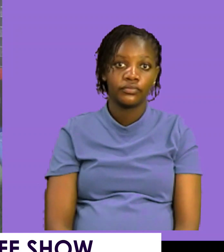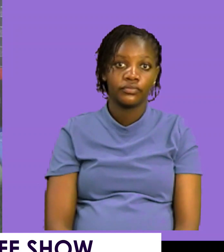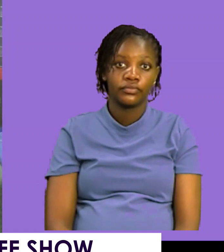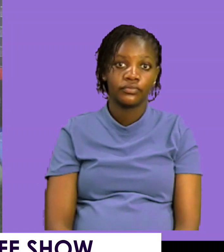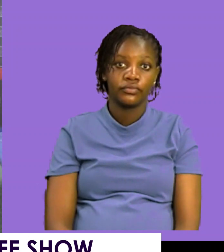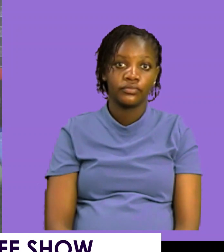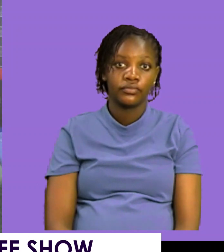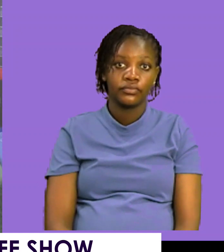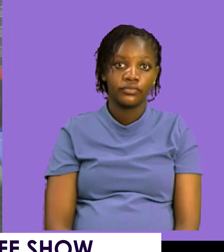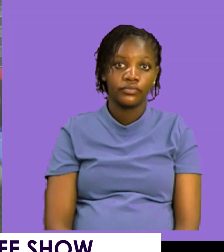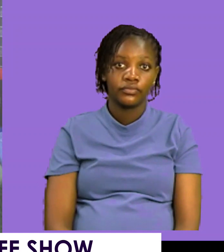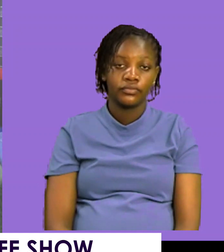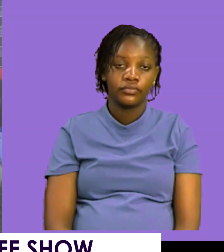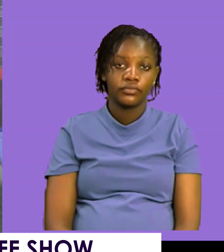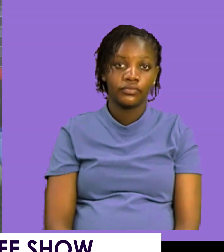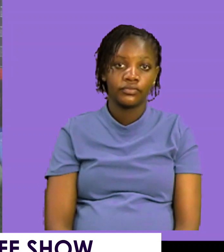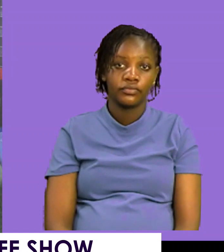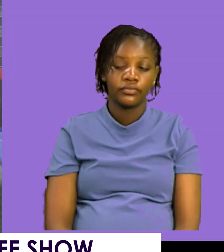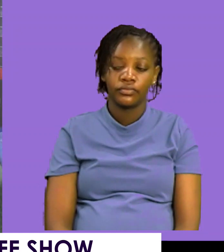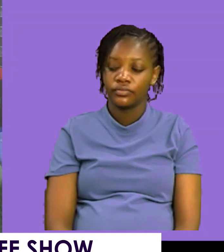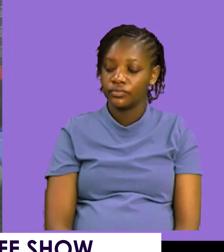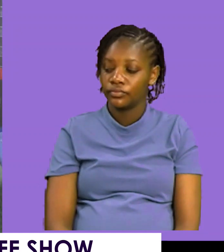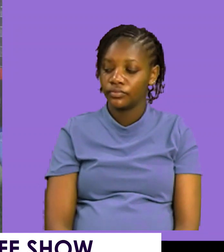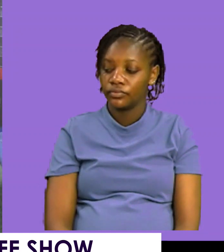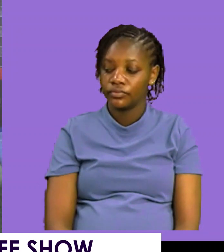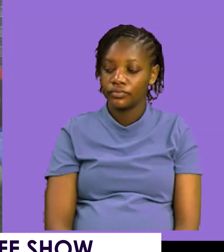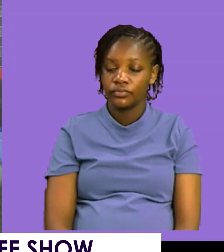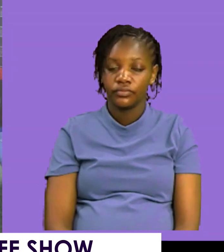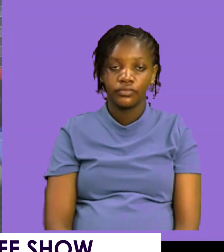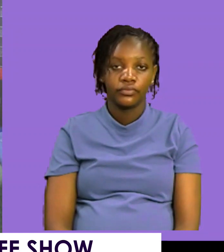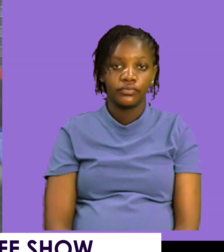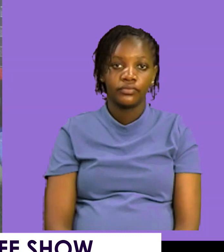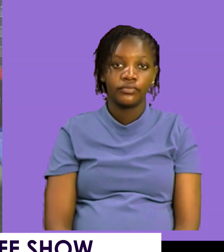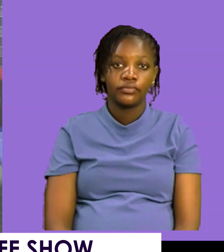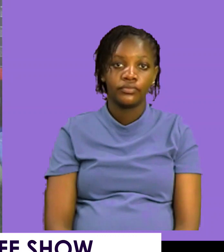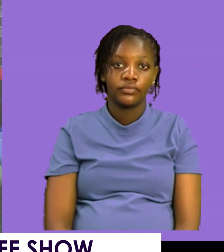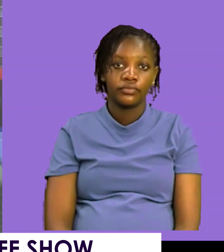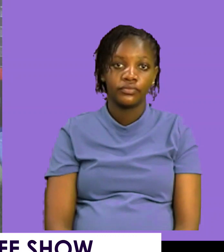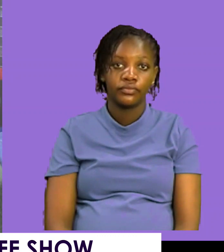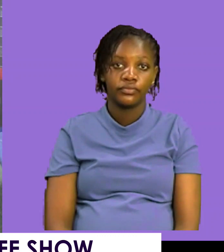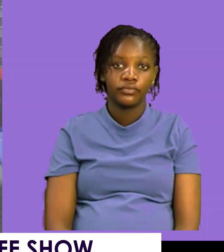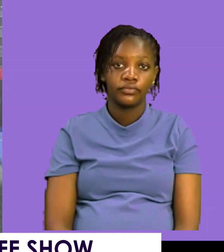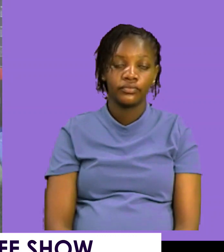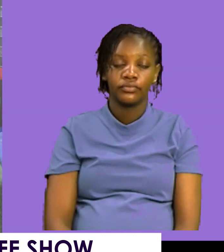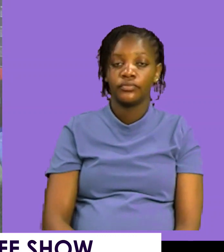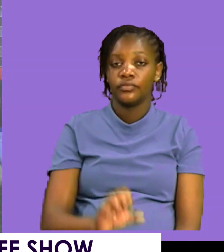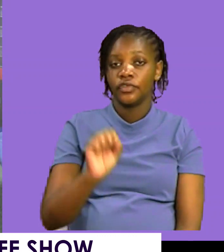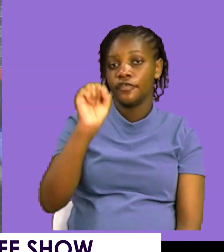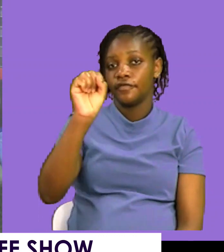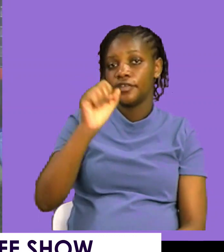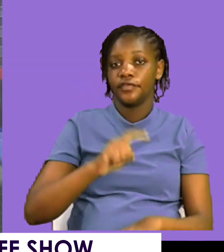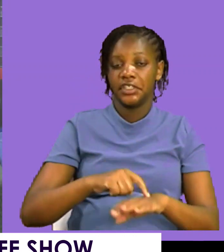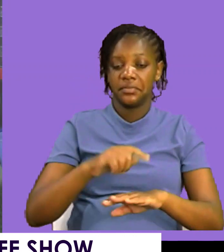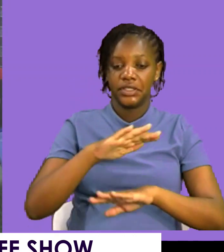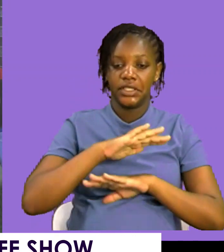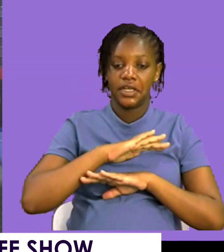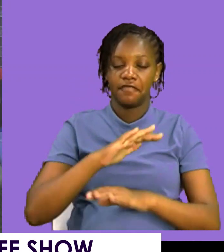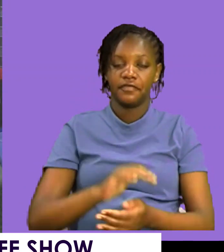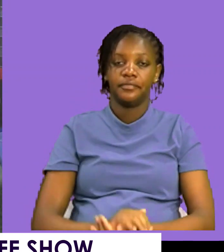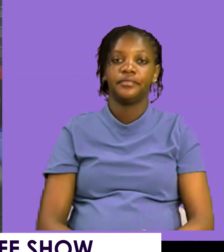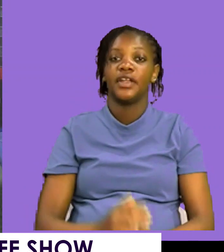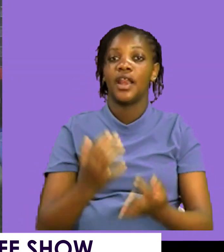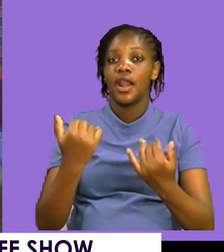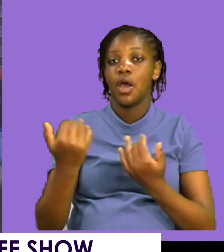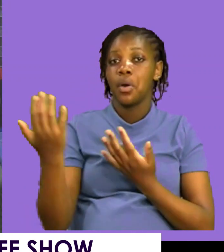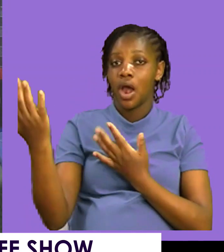knees. 4. Touch your toes. Hold your knees. 5. Now, I